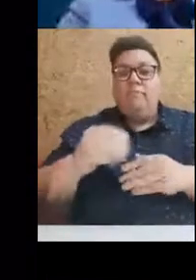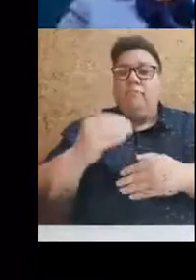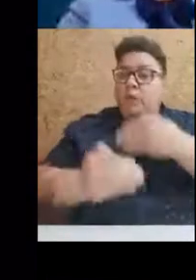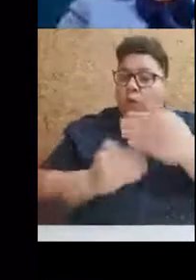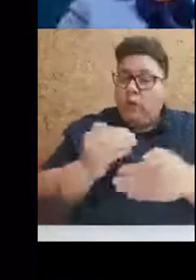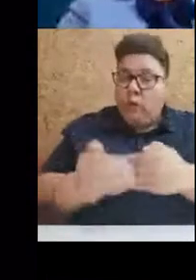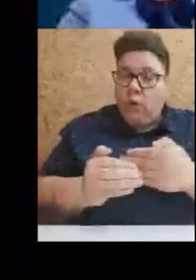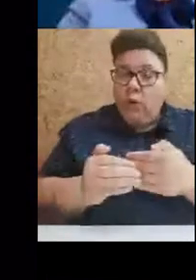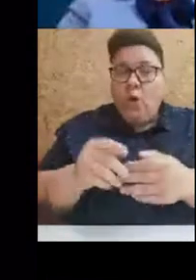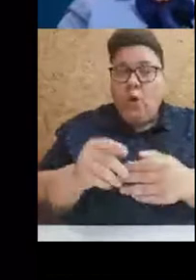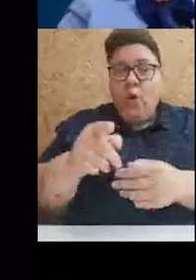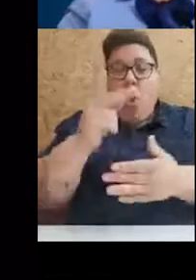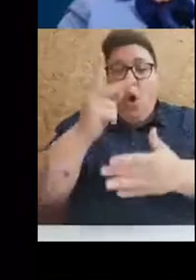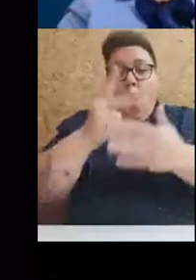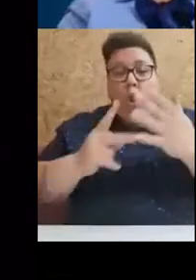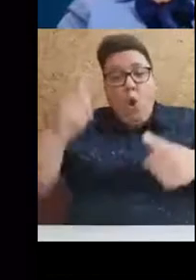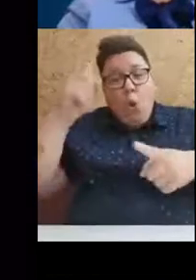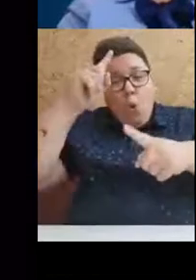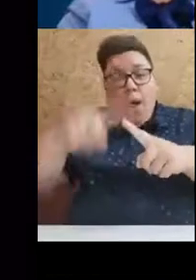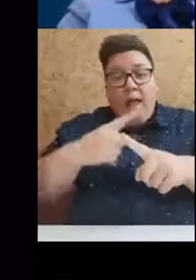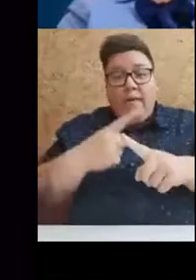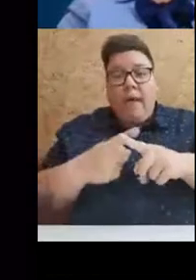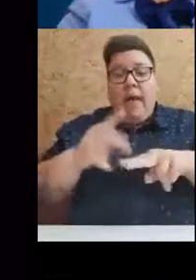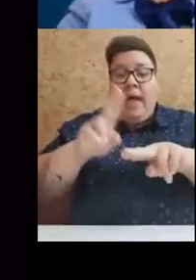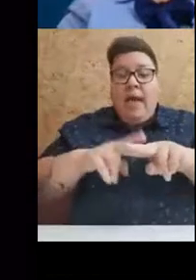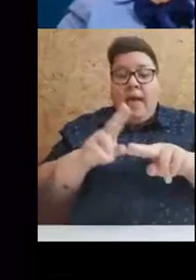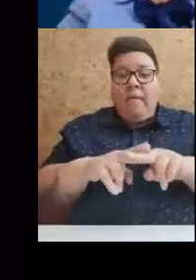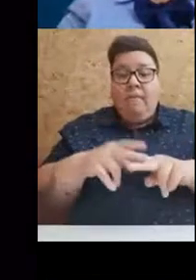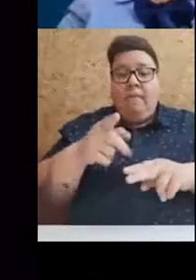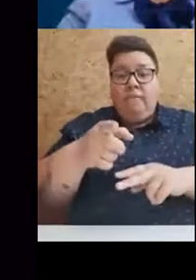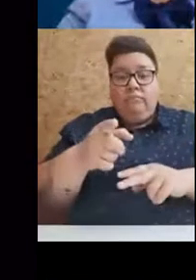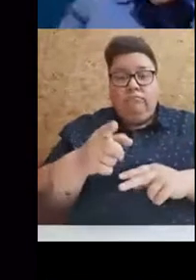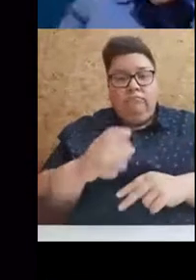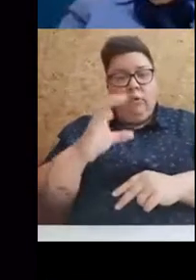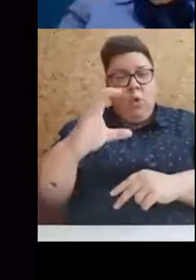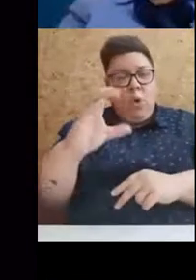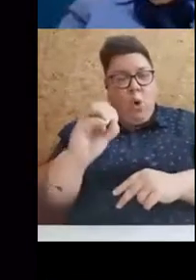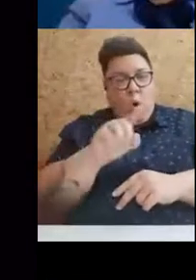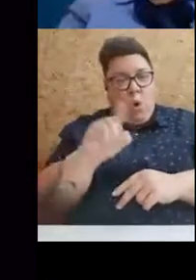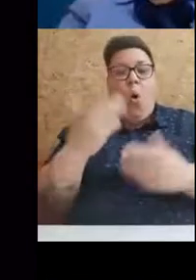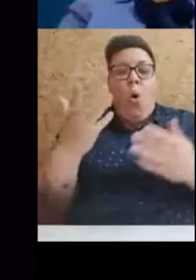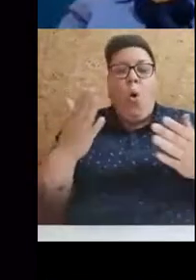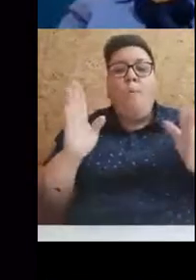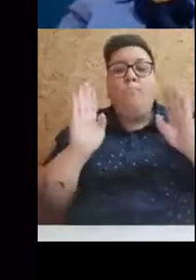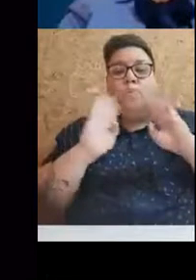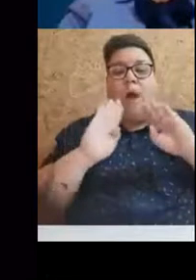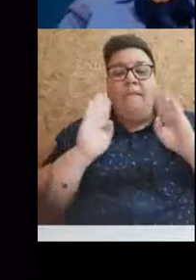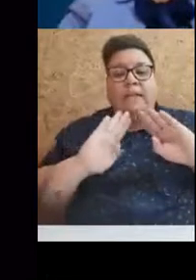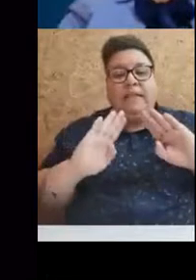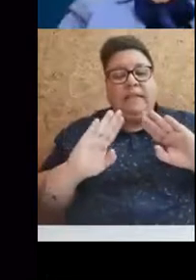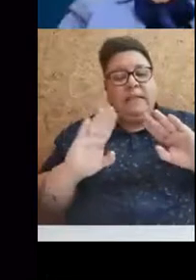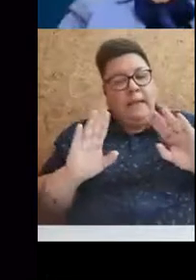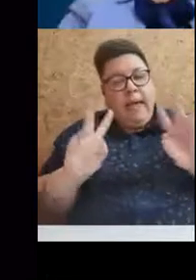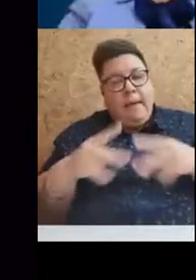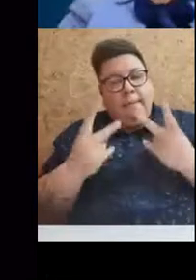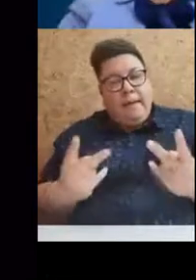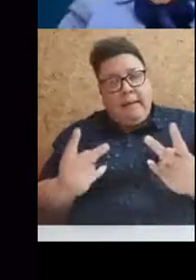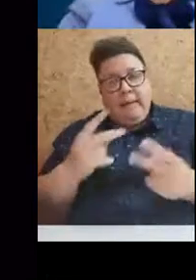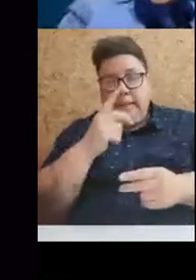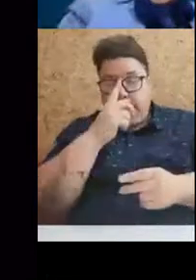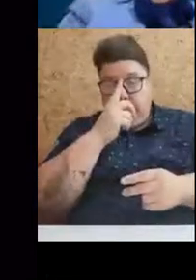only qualify if you are a cooperative or a private company. So that exclude our